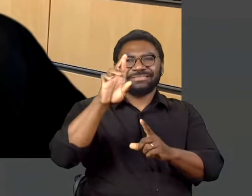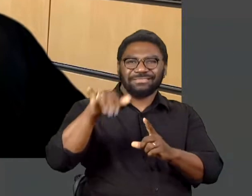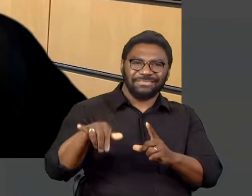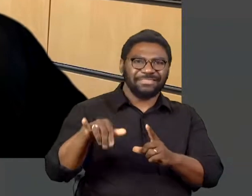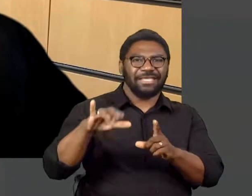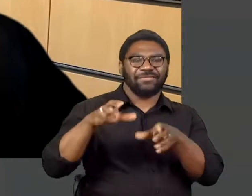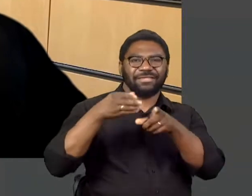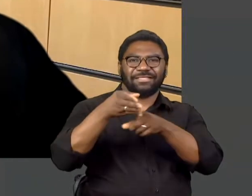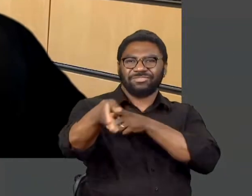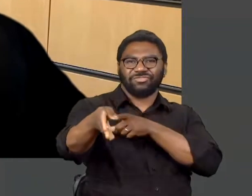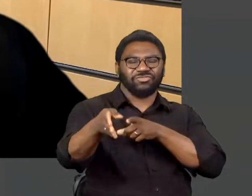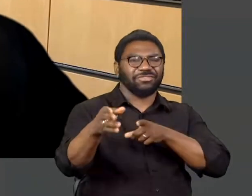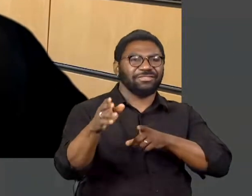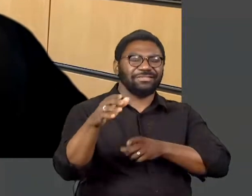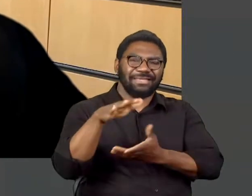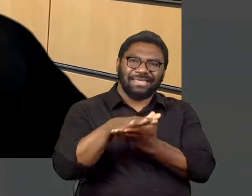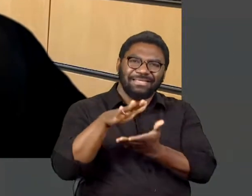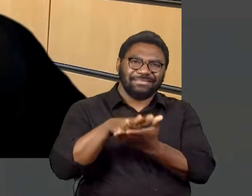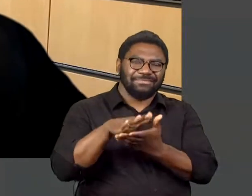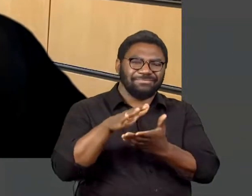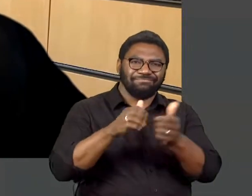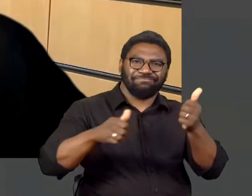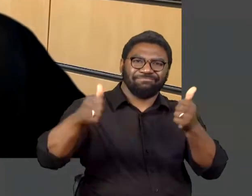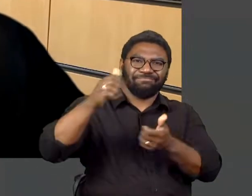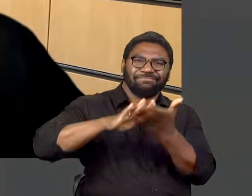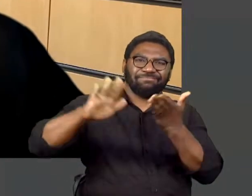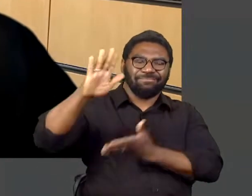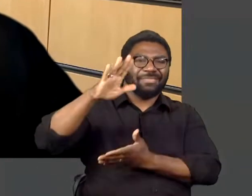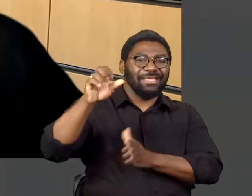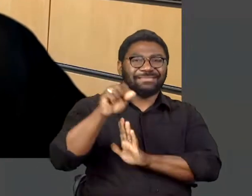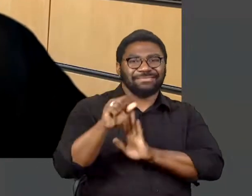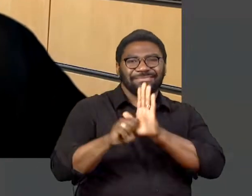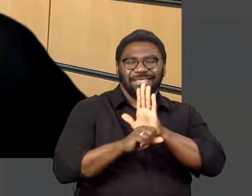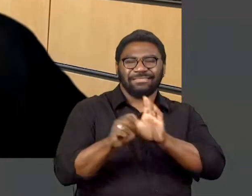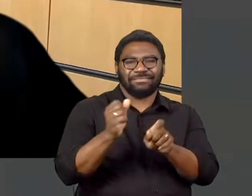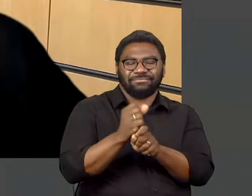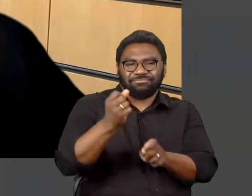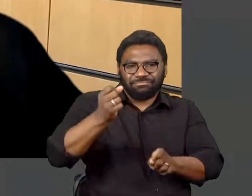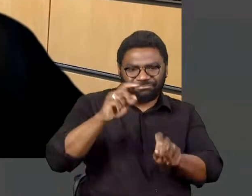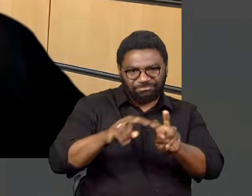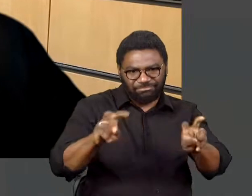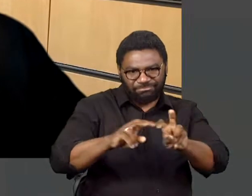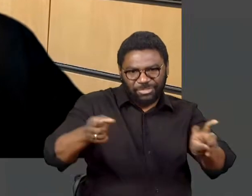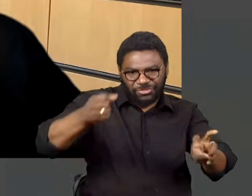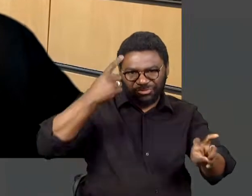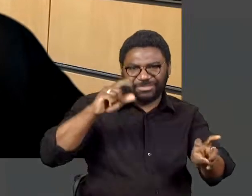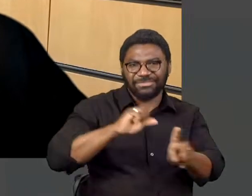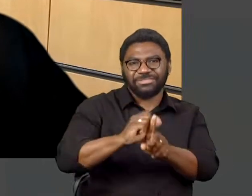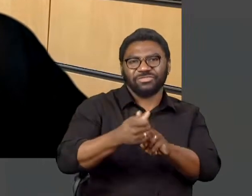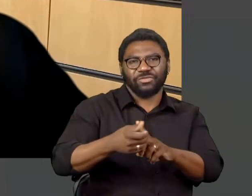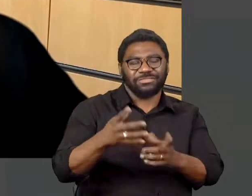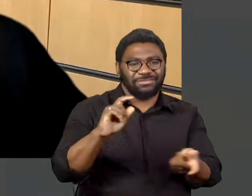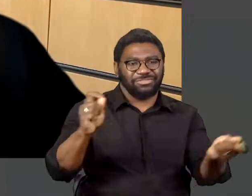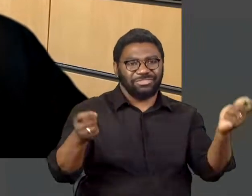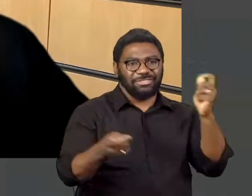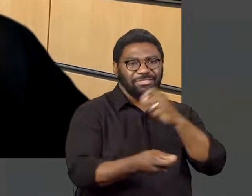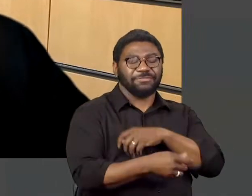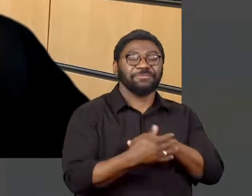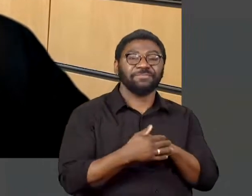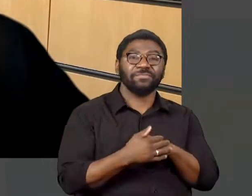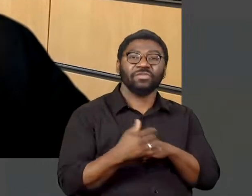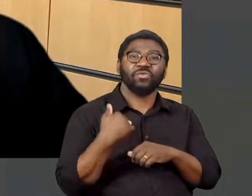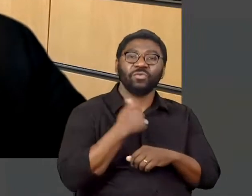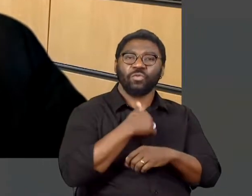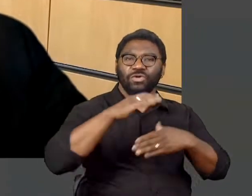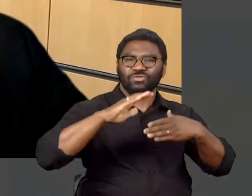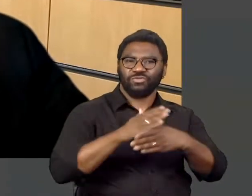to understand this evolving situation. What we want to do is to share a variety of the sampling and tests and other activities that we're doing